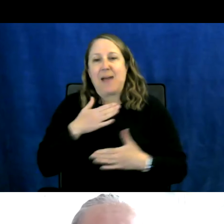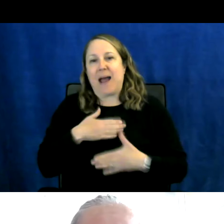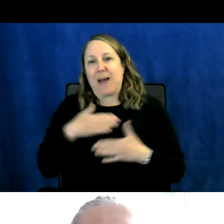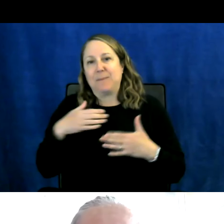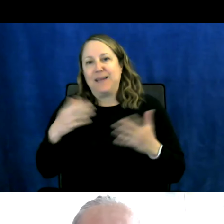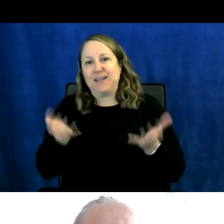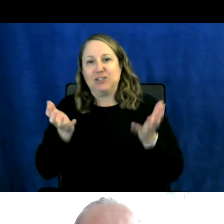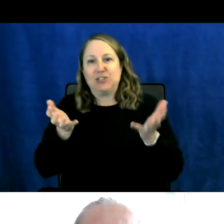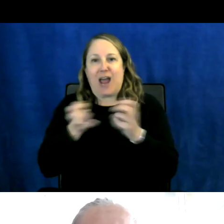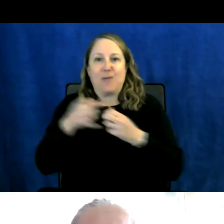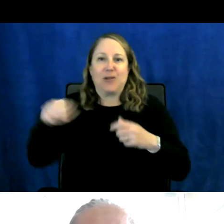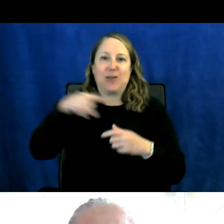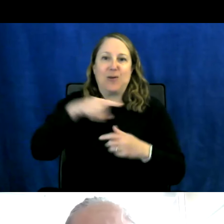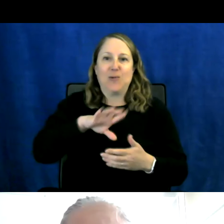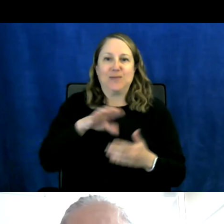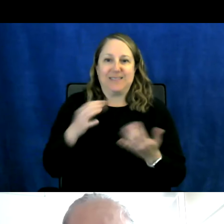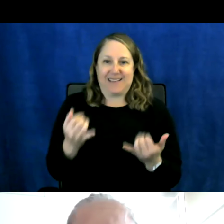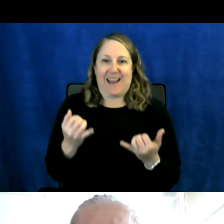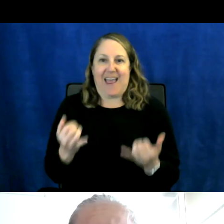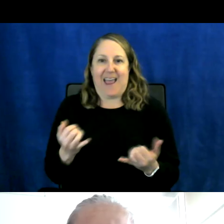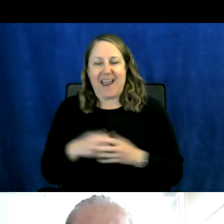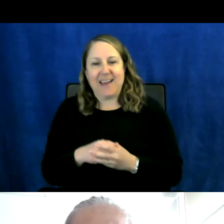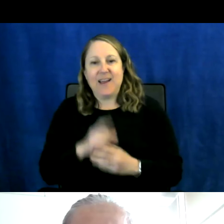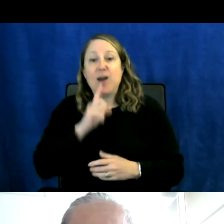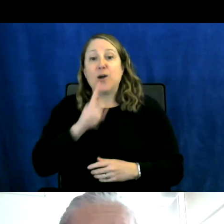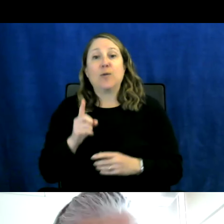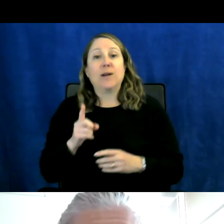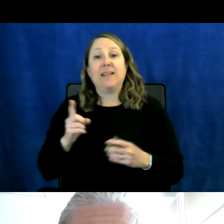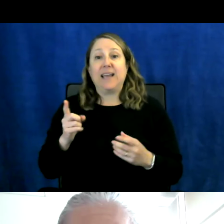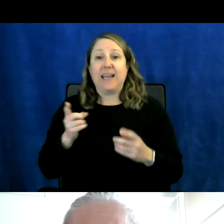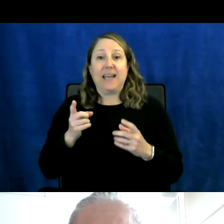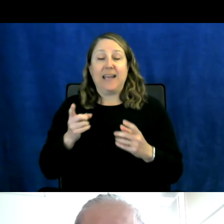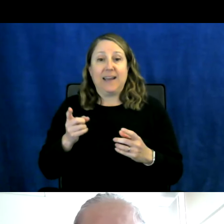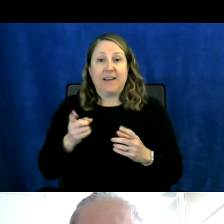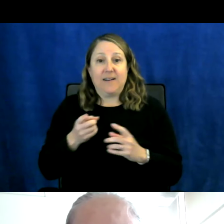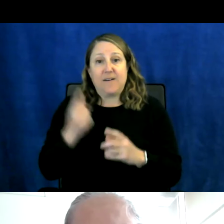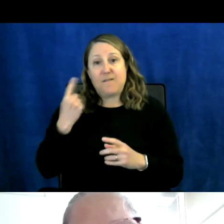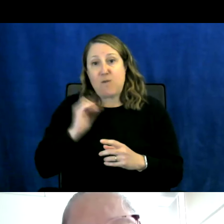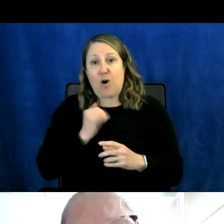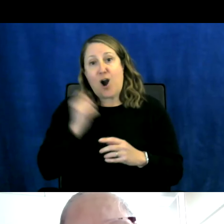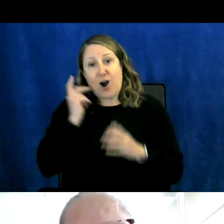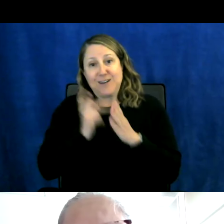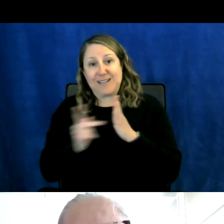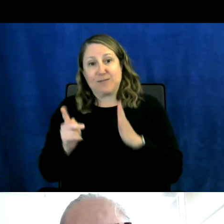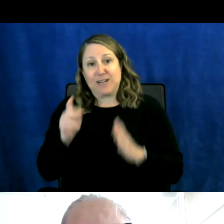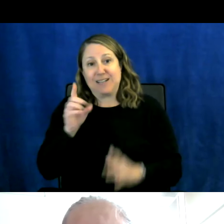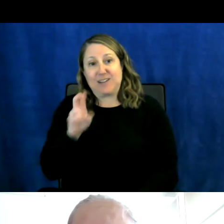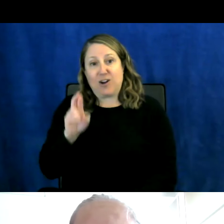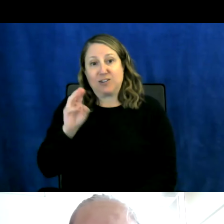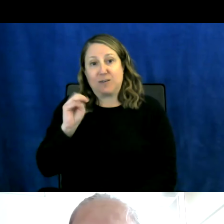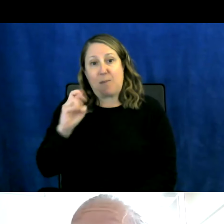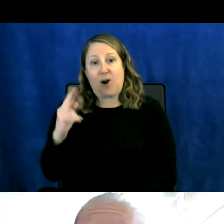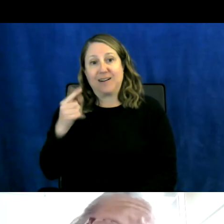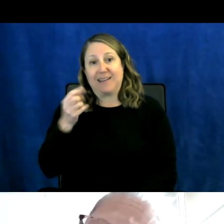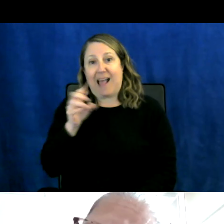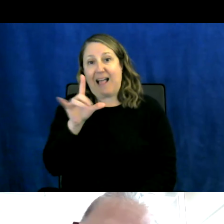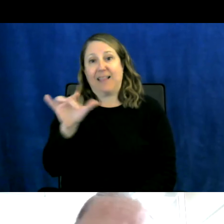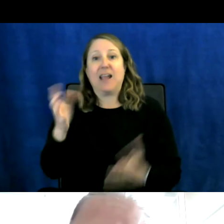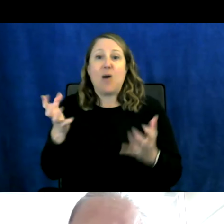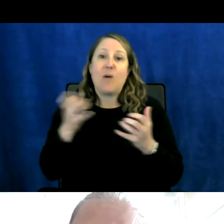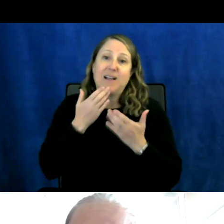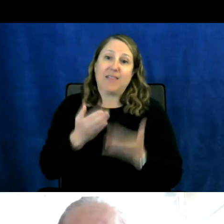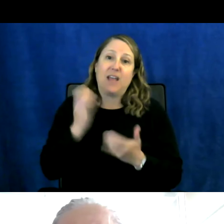everyone today. And really on behalf of our secretary, Dr. Mark Galley, want to thank you all